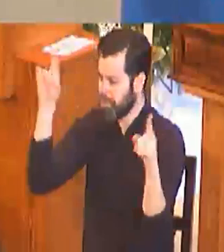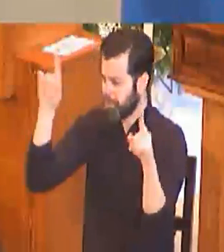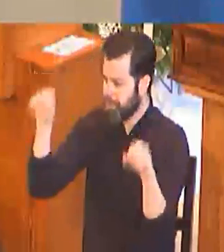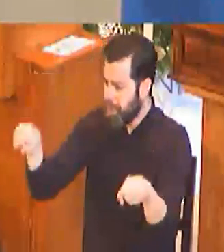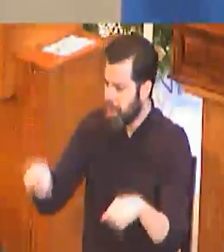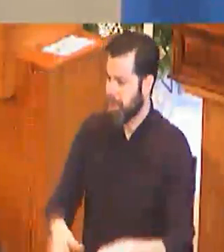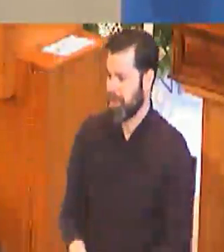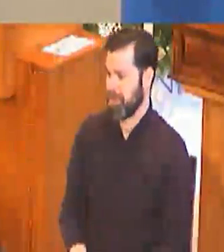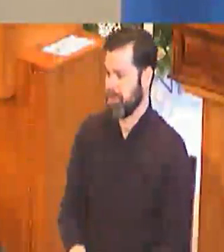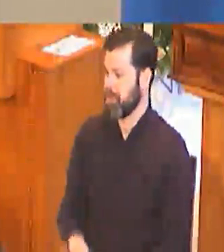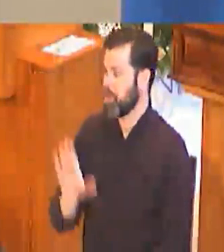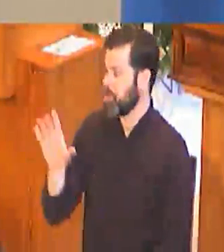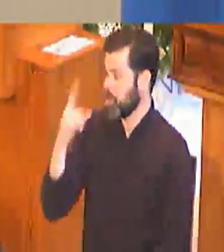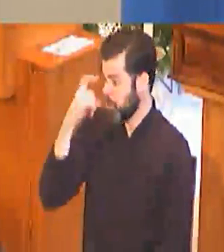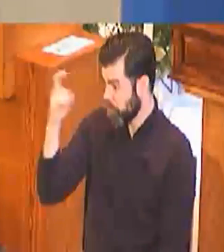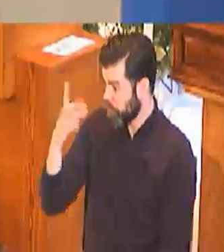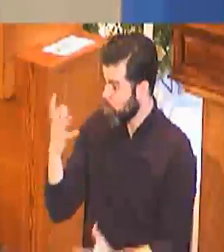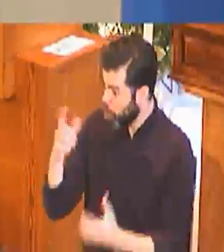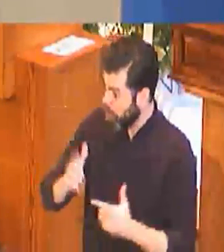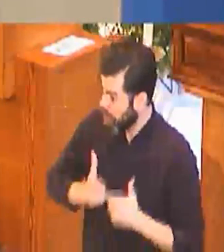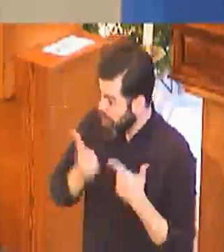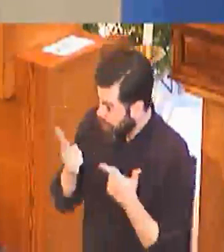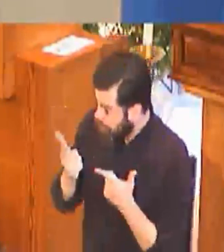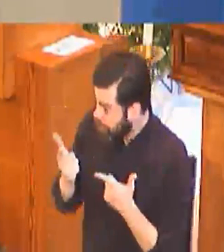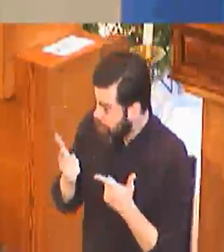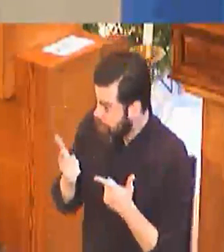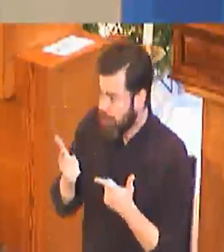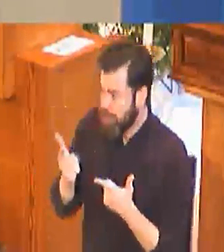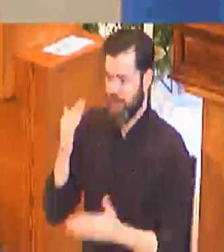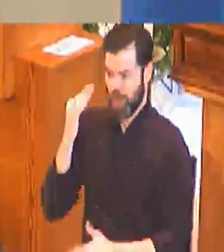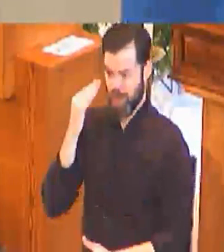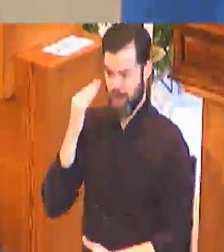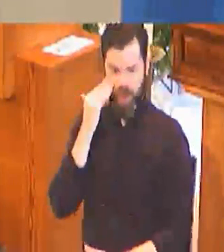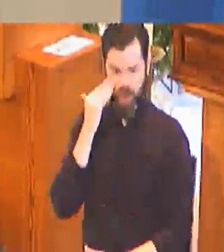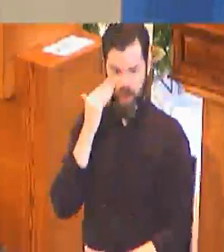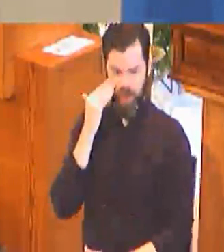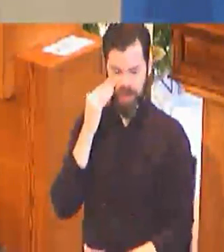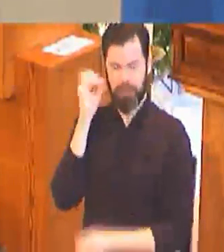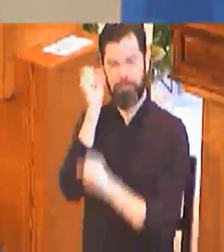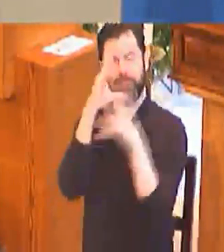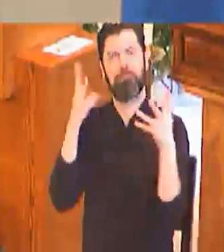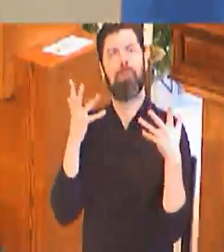Want to live your dreams? Know that you are already there.